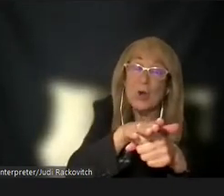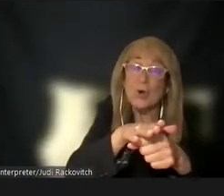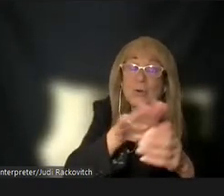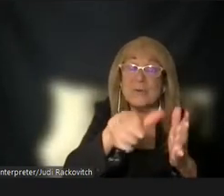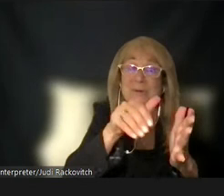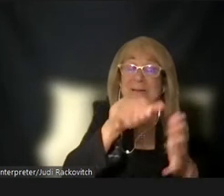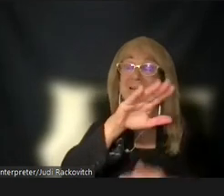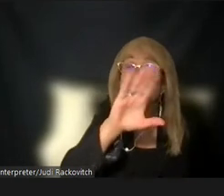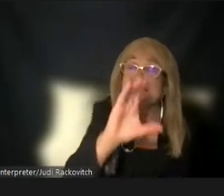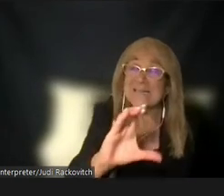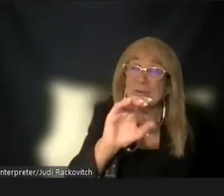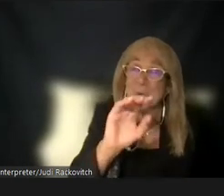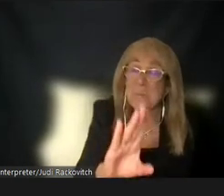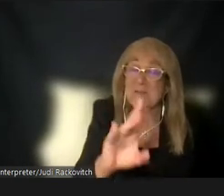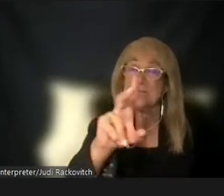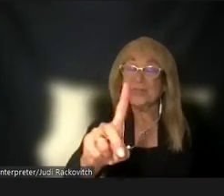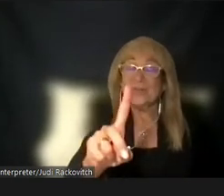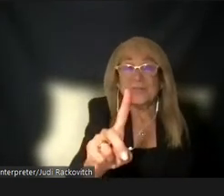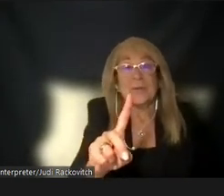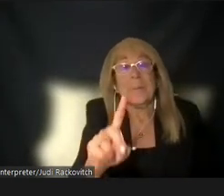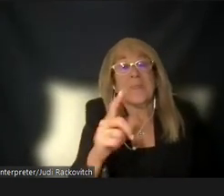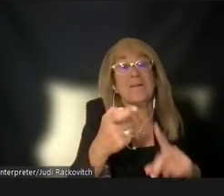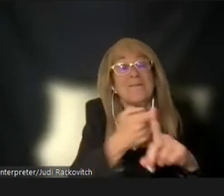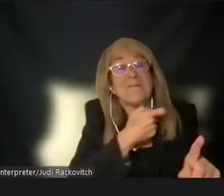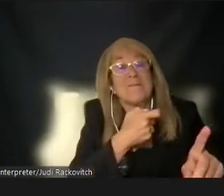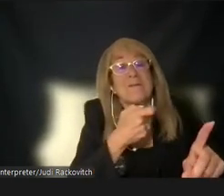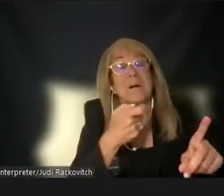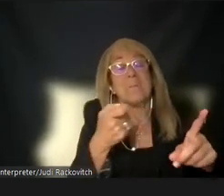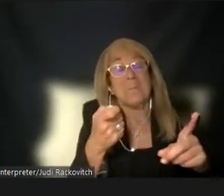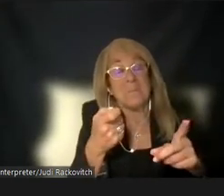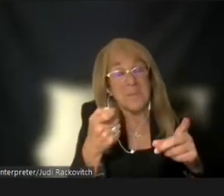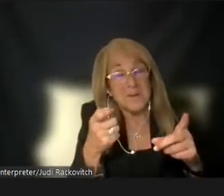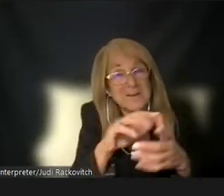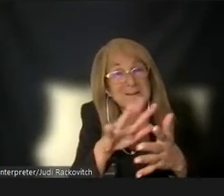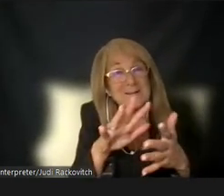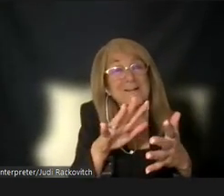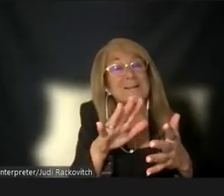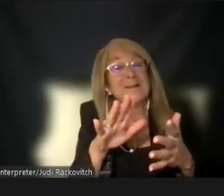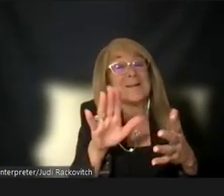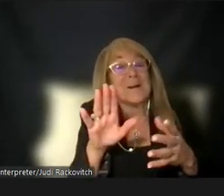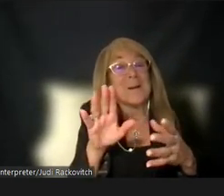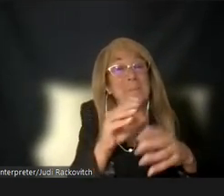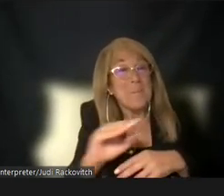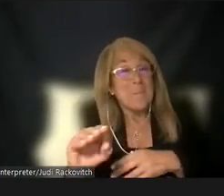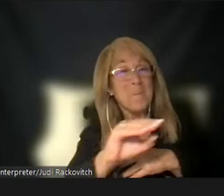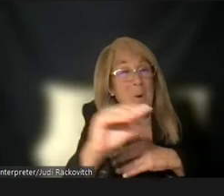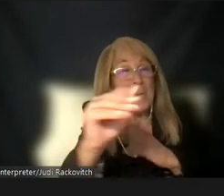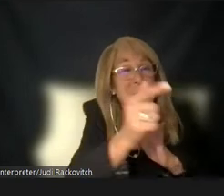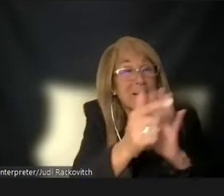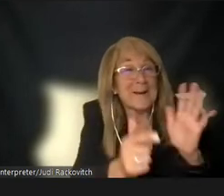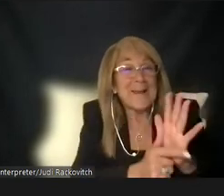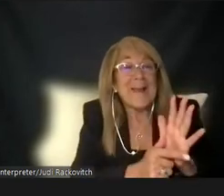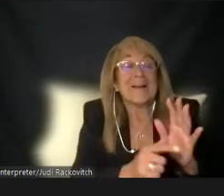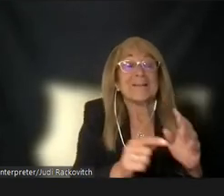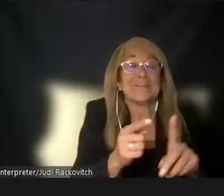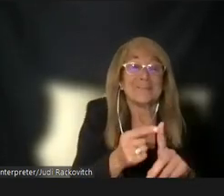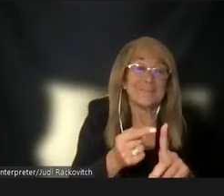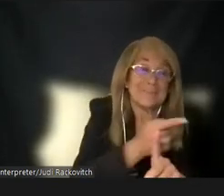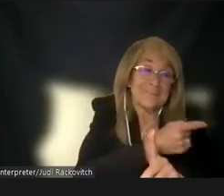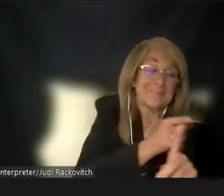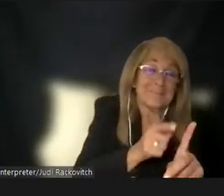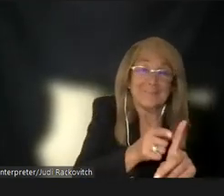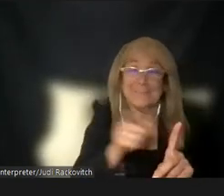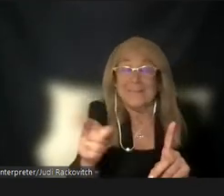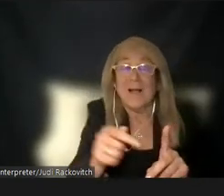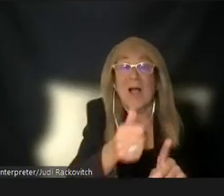defined by the MTA Reform and Traffic Mobility Act. In other words, 60th Street and Inclusive and South, with those other areas excluded as we described earlier.